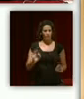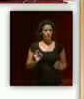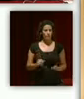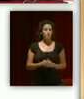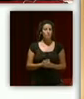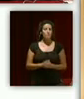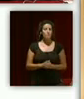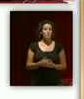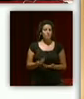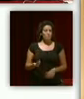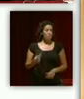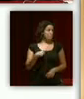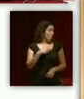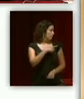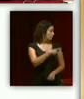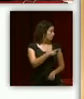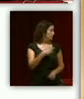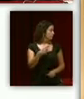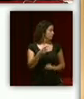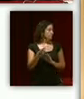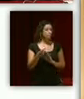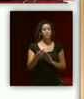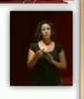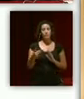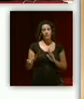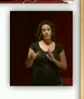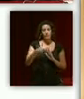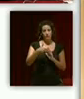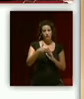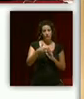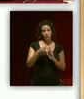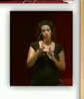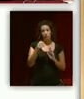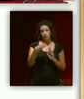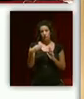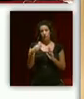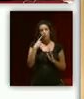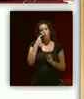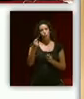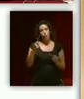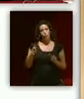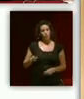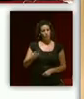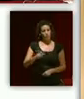using it. So the matter was to implement a USB port,